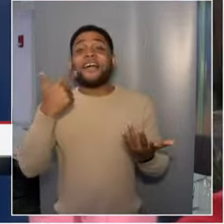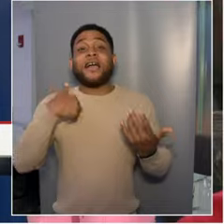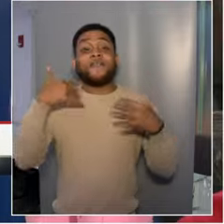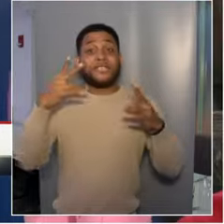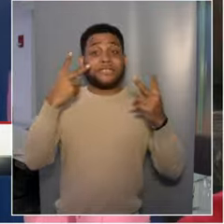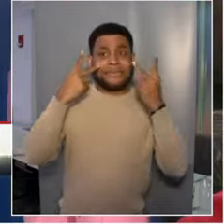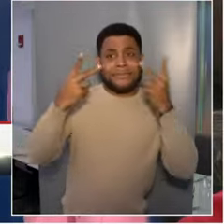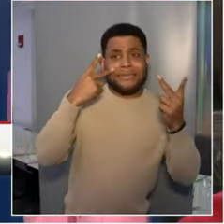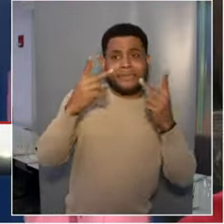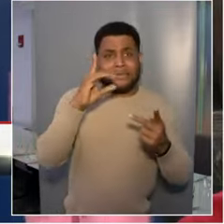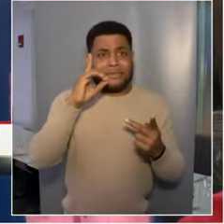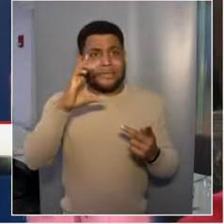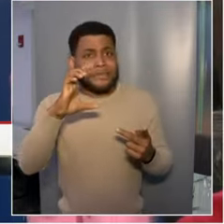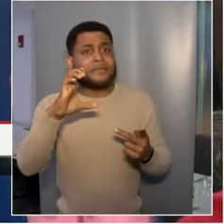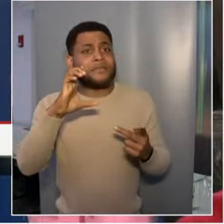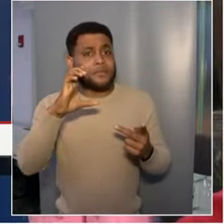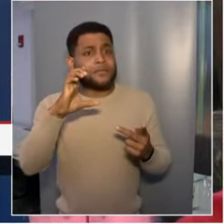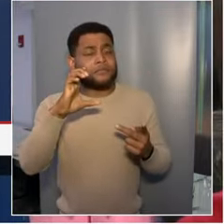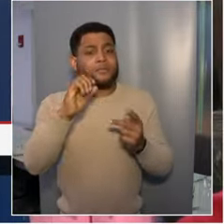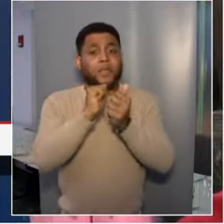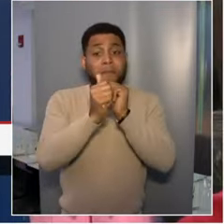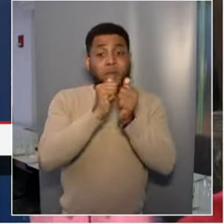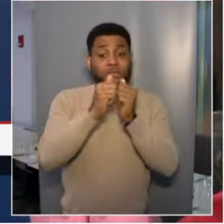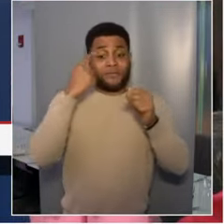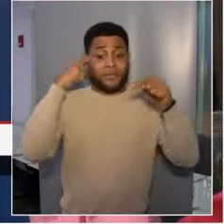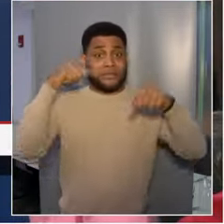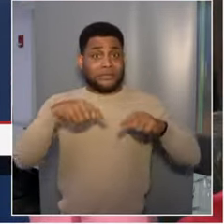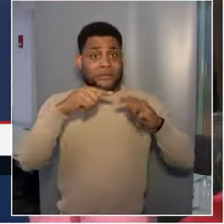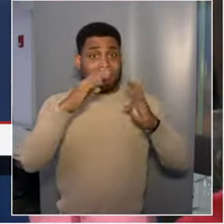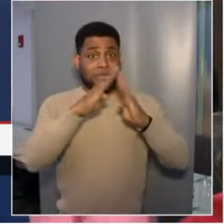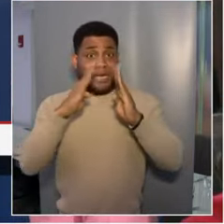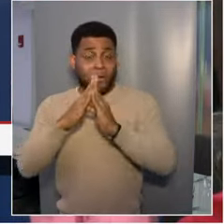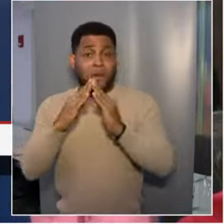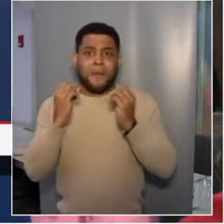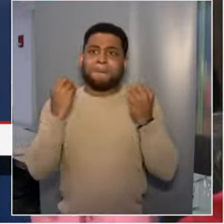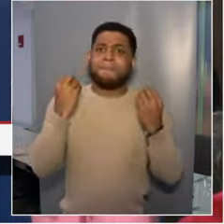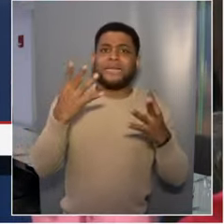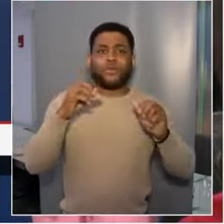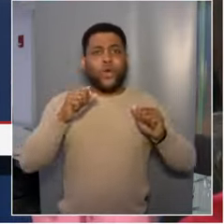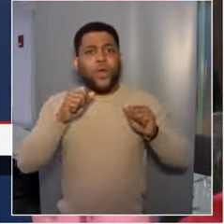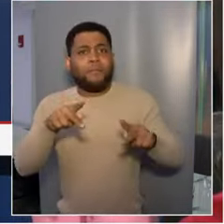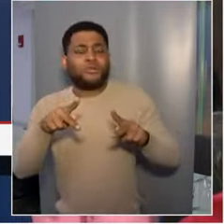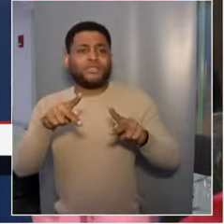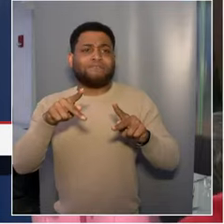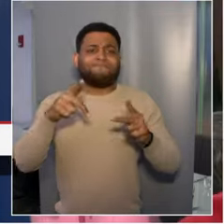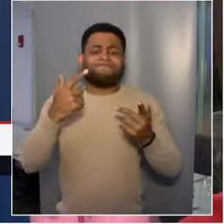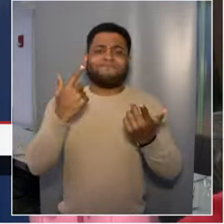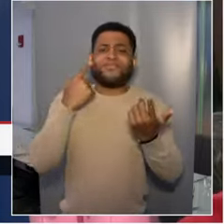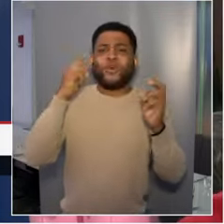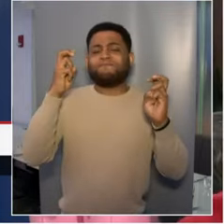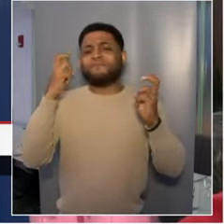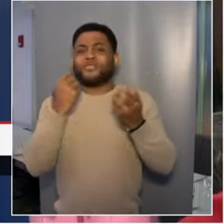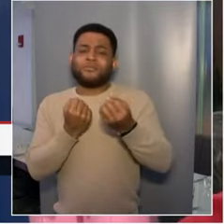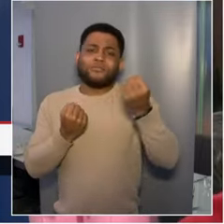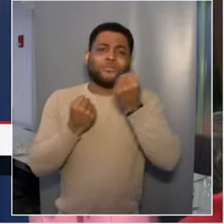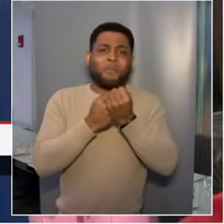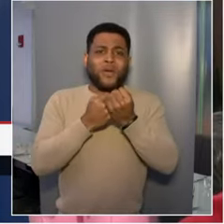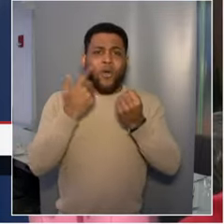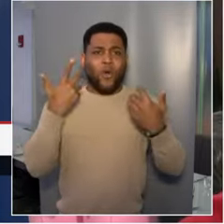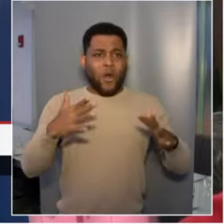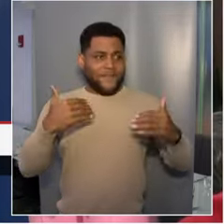downtown. We also saw that there was a lot of opportunity to really build on what's here already, which is where we are